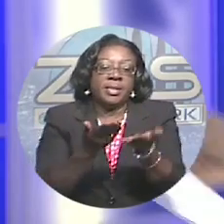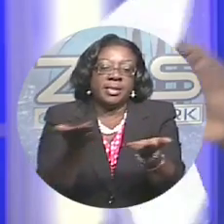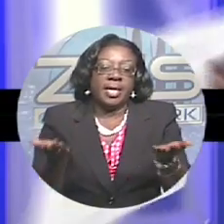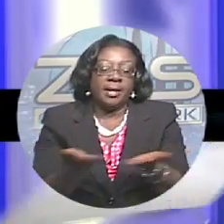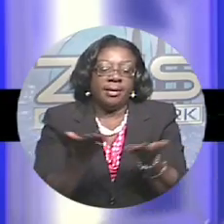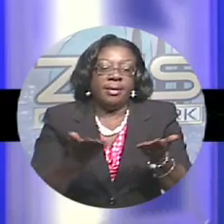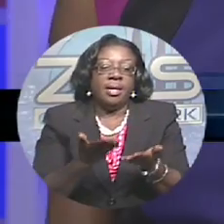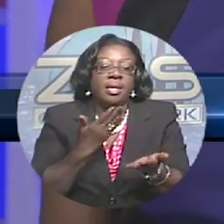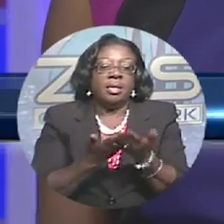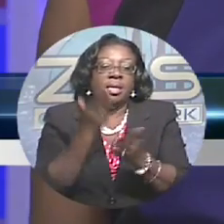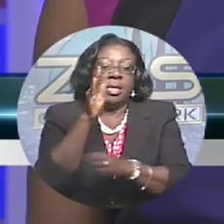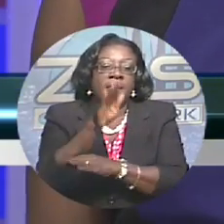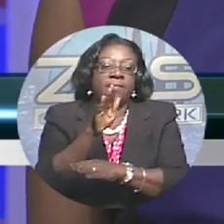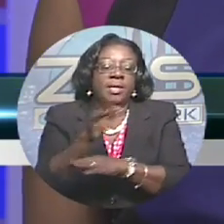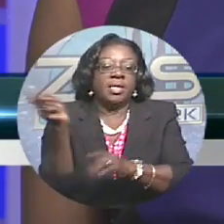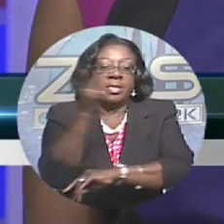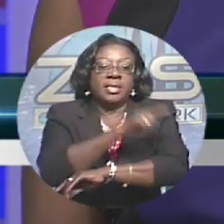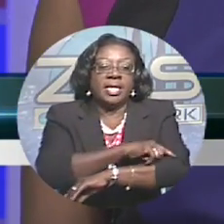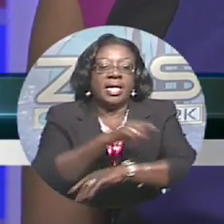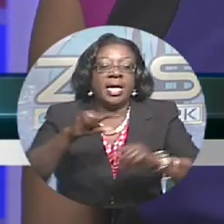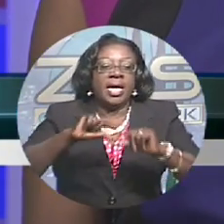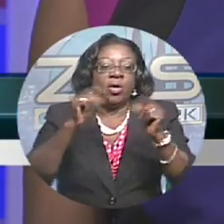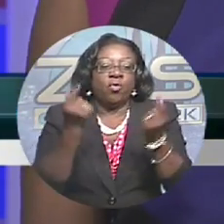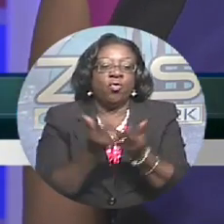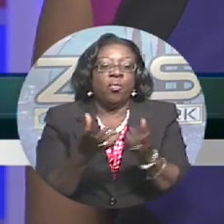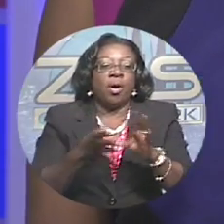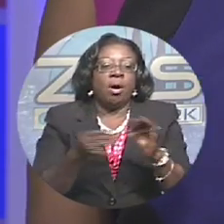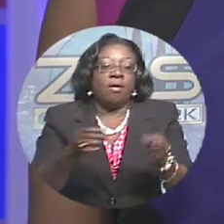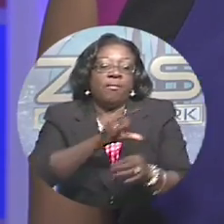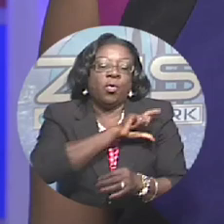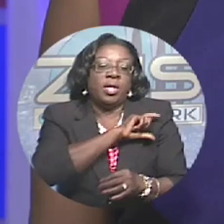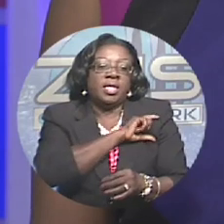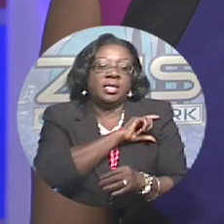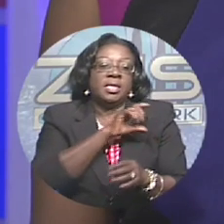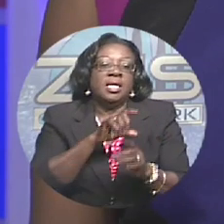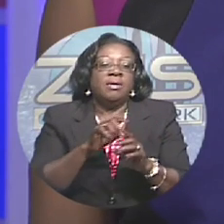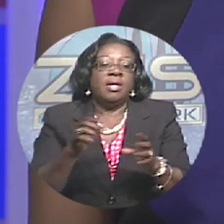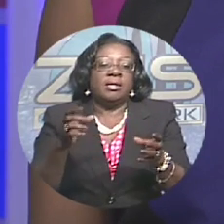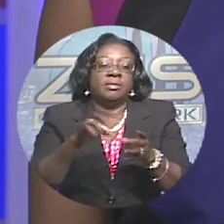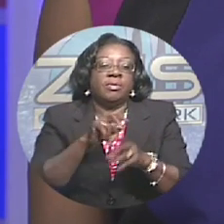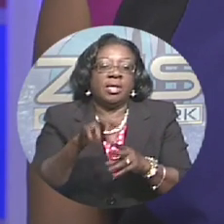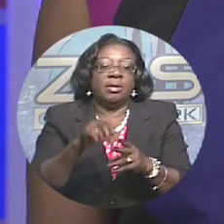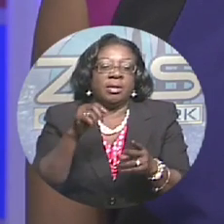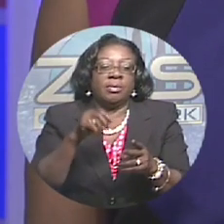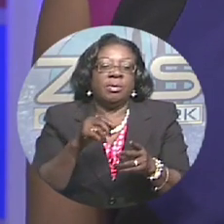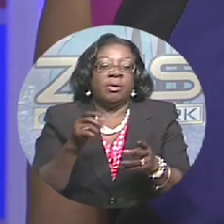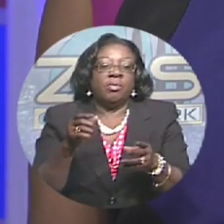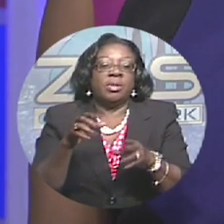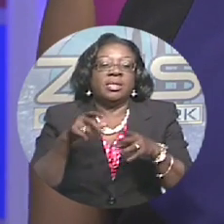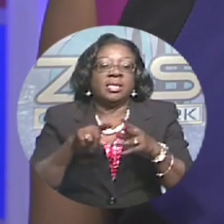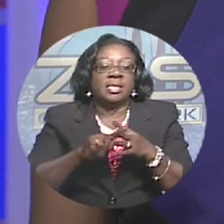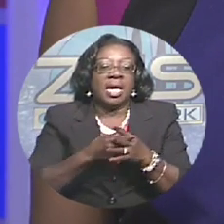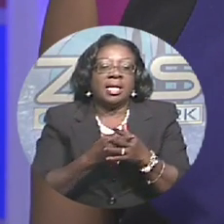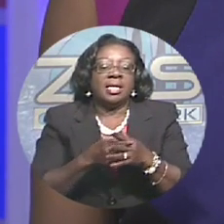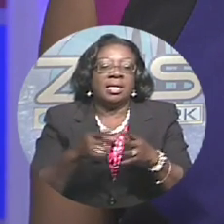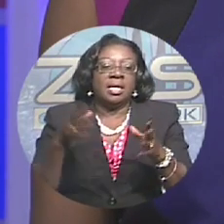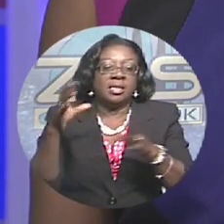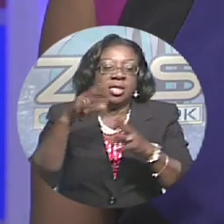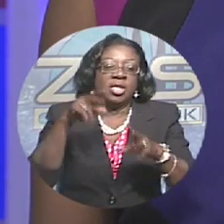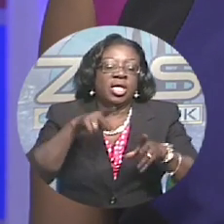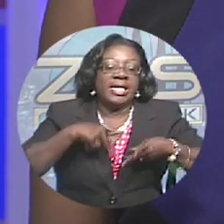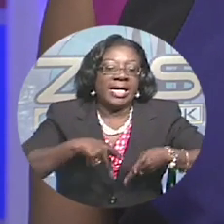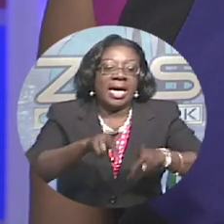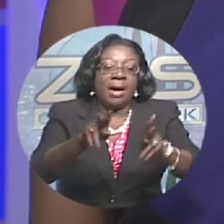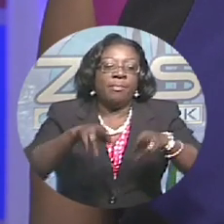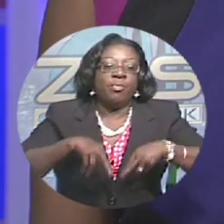Charisma Robinson. Today, a group of highly trained officers from the police force's selective enforcement unit flocked to the Camp Road area